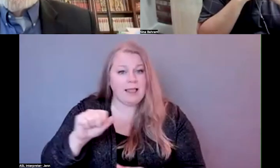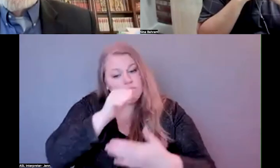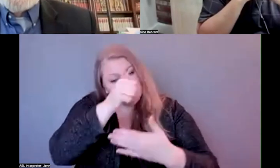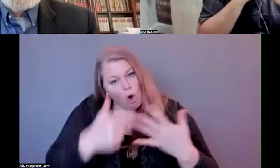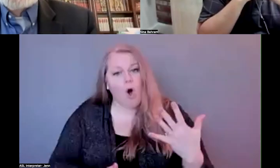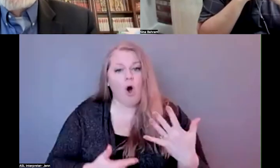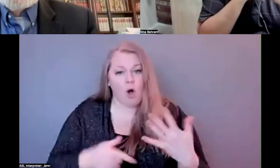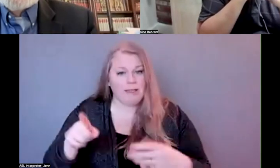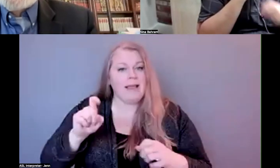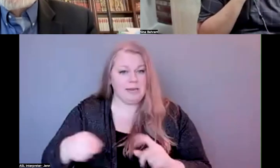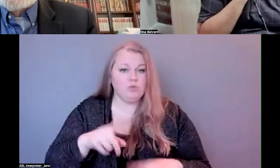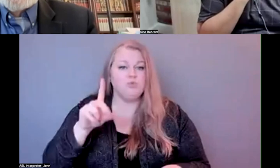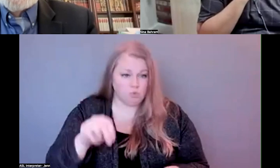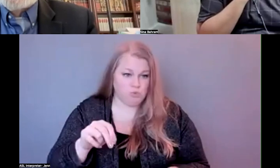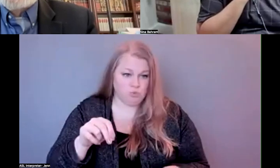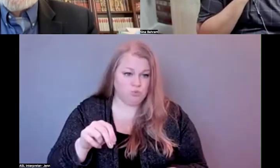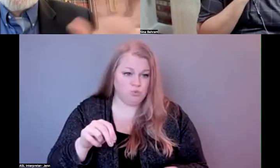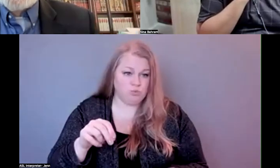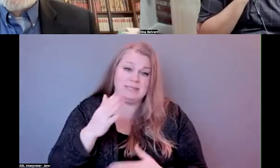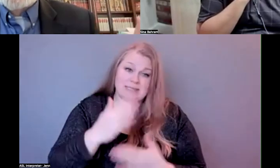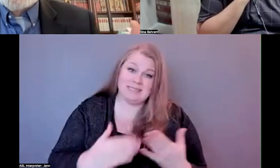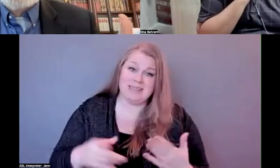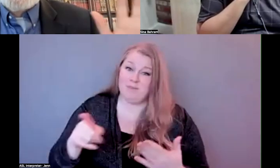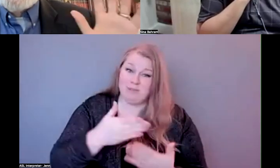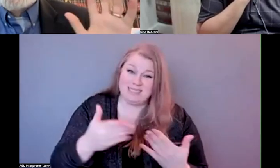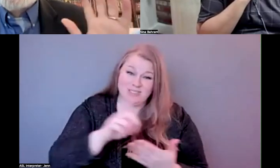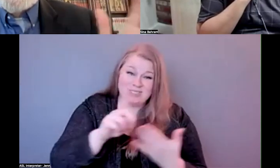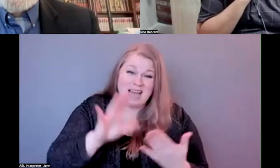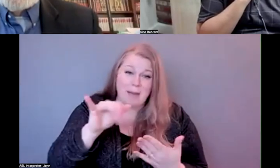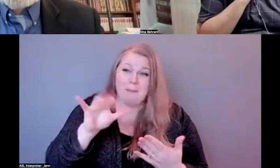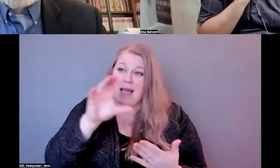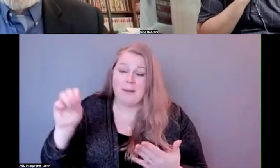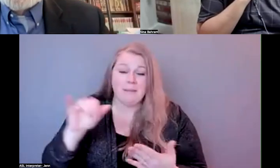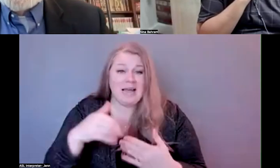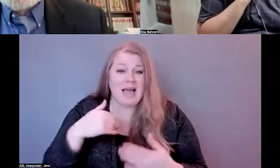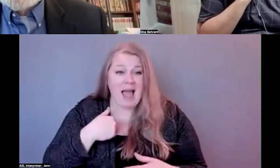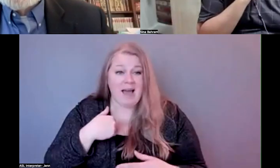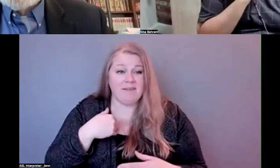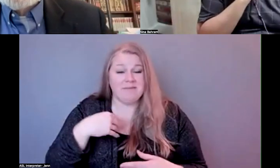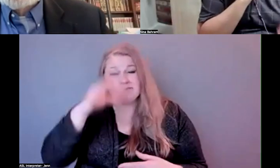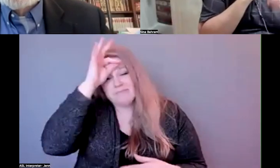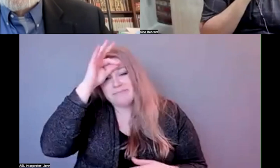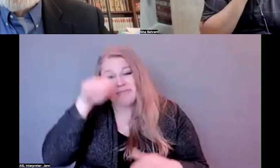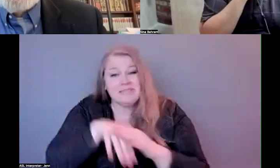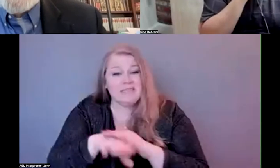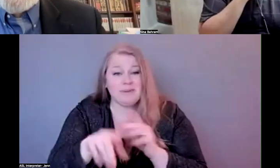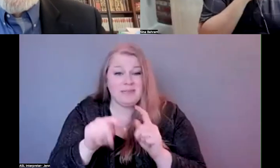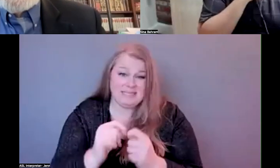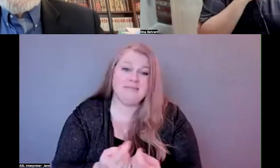need to do. And some of those things are being designed by companies that have 0 accessibility teams,